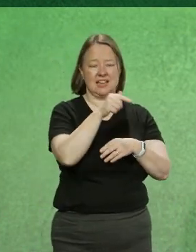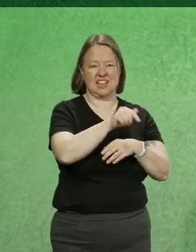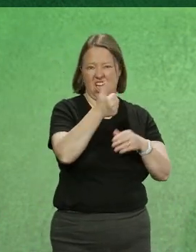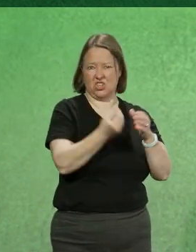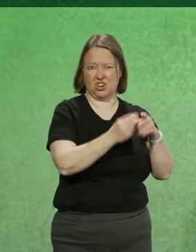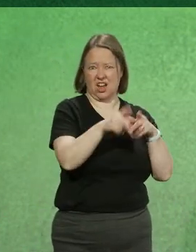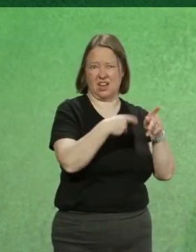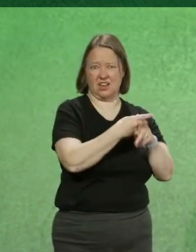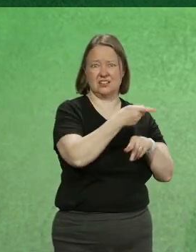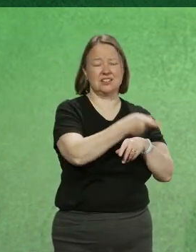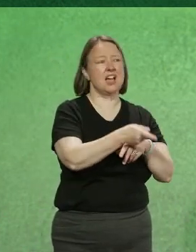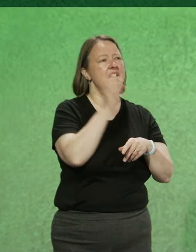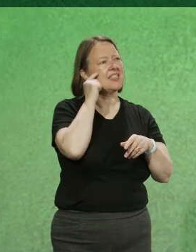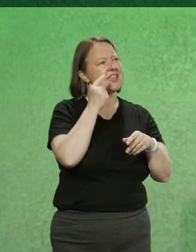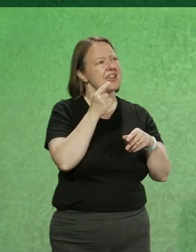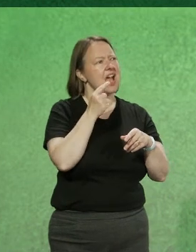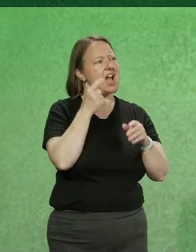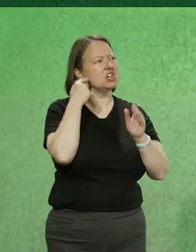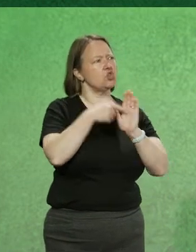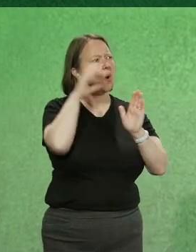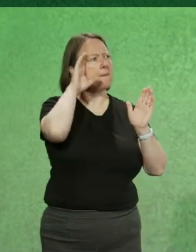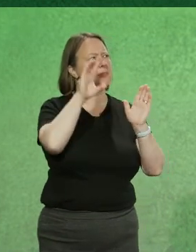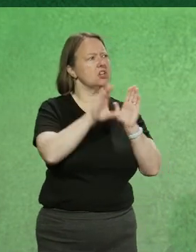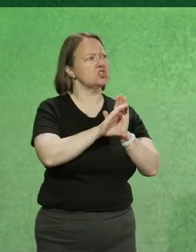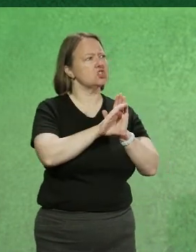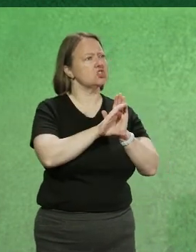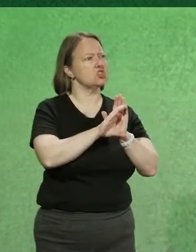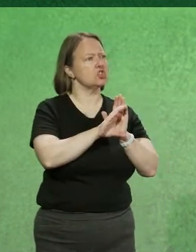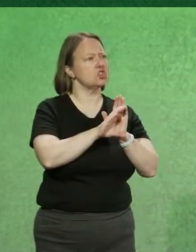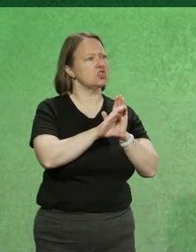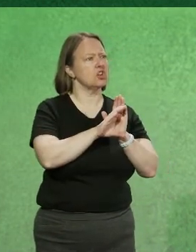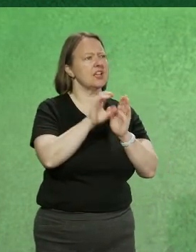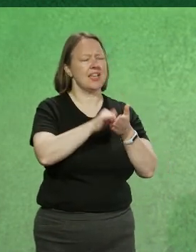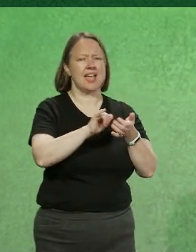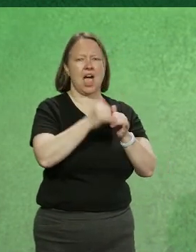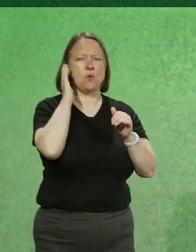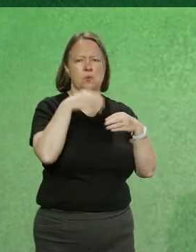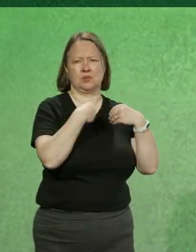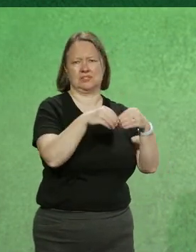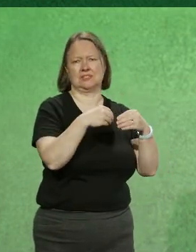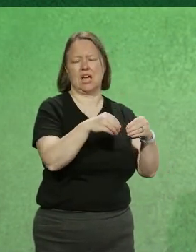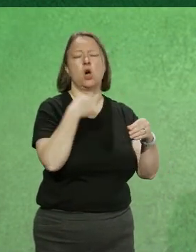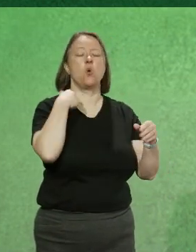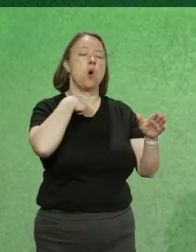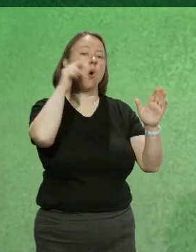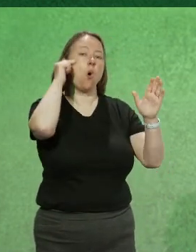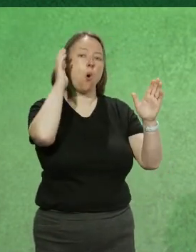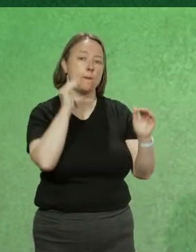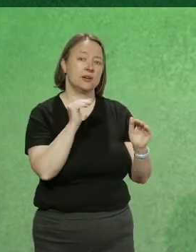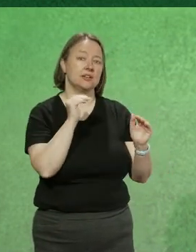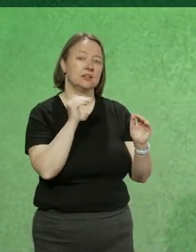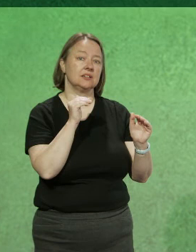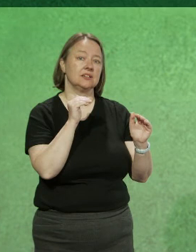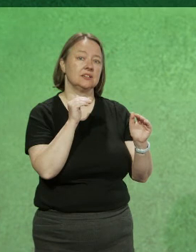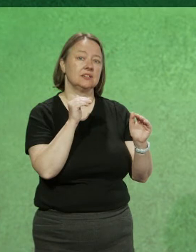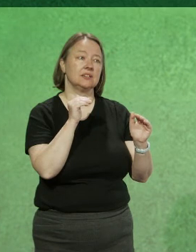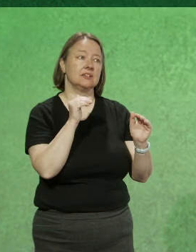grown until, I think I showed the picture how they were. That is how we will sell them. And we are hoping to,